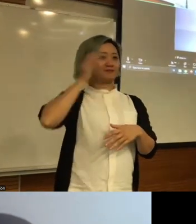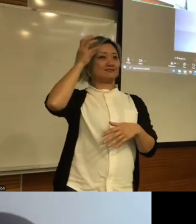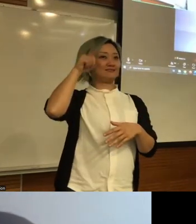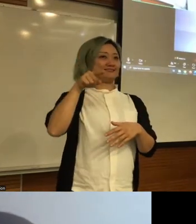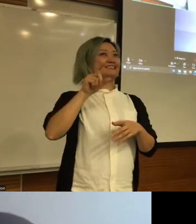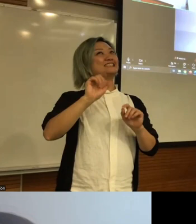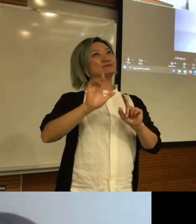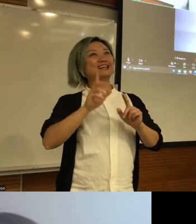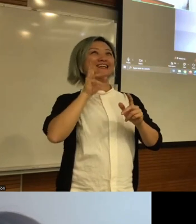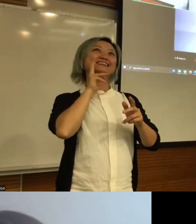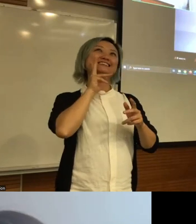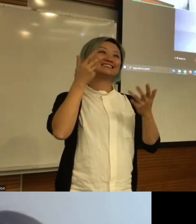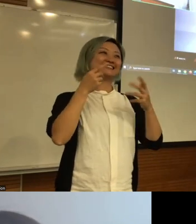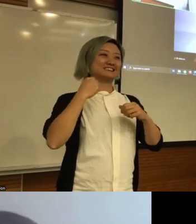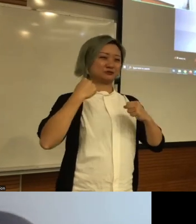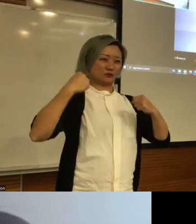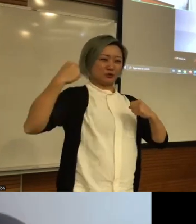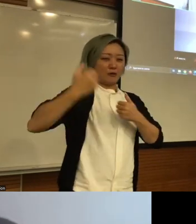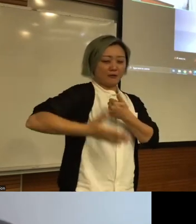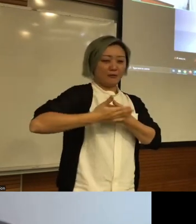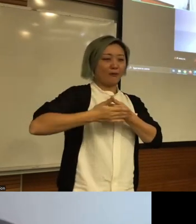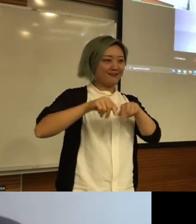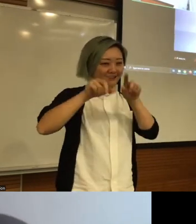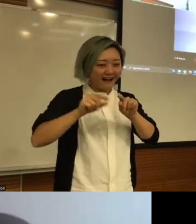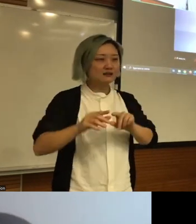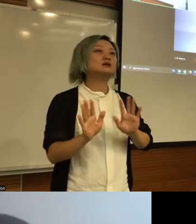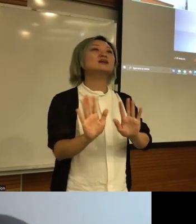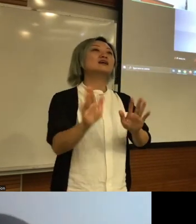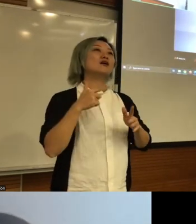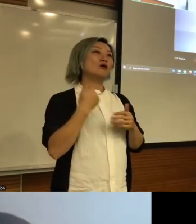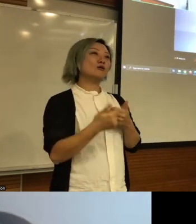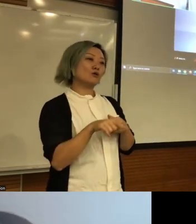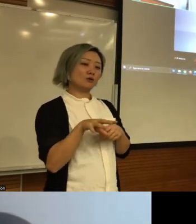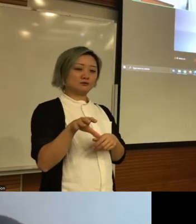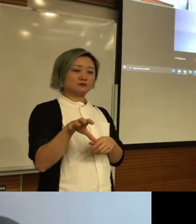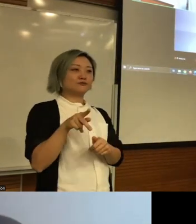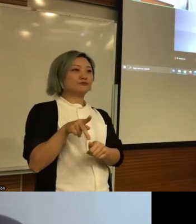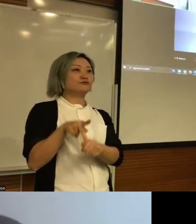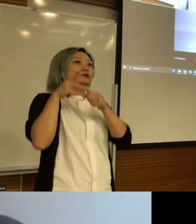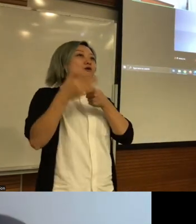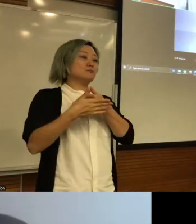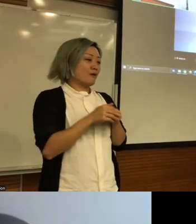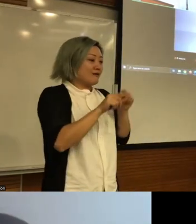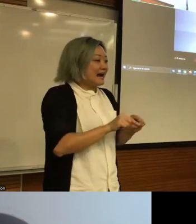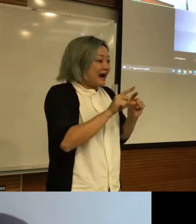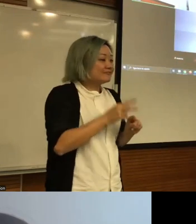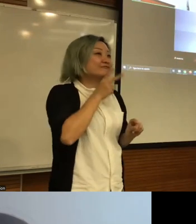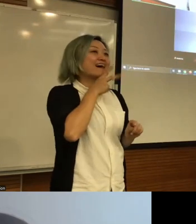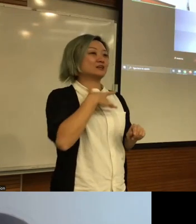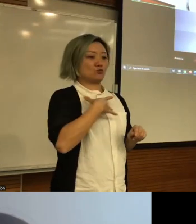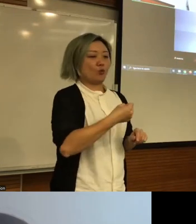something that is all powerful. They're just a way of looking at things. I would use the effort models just so as